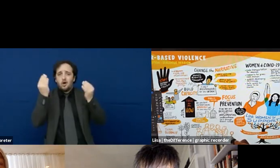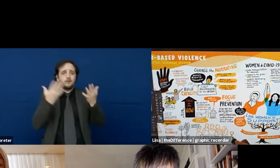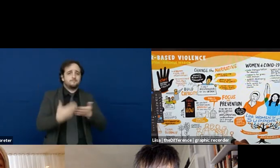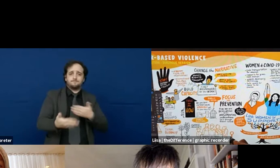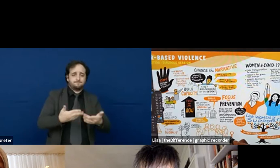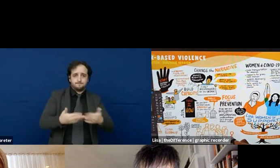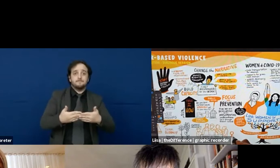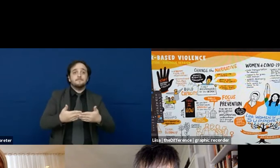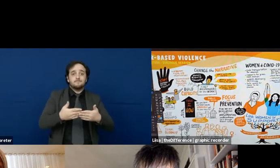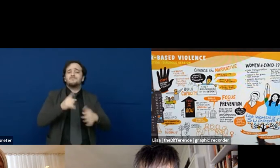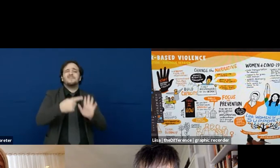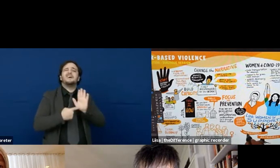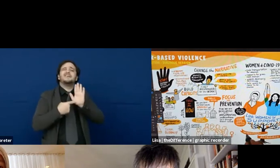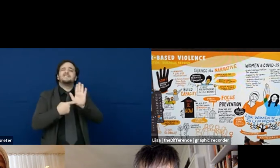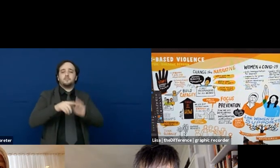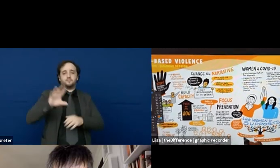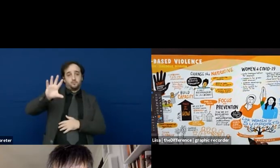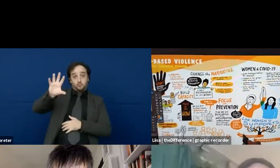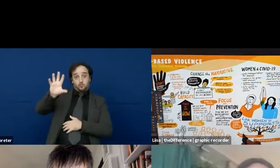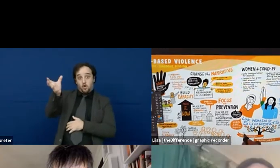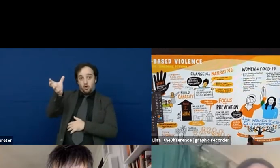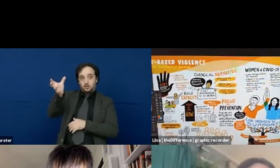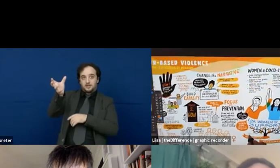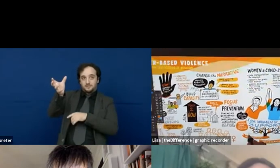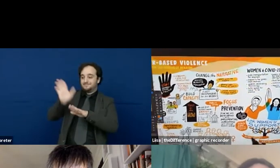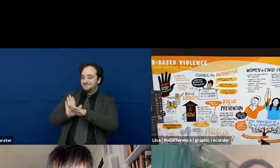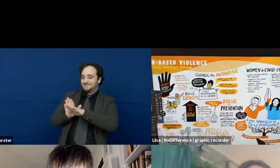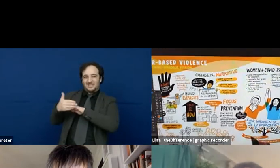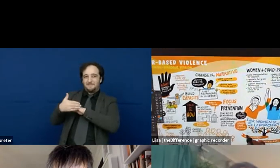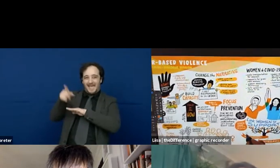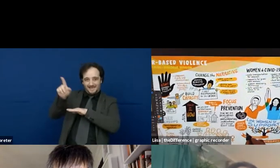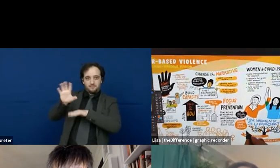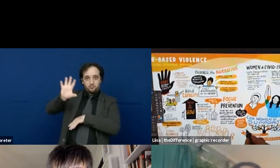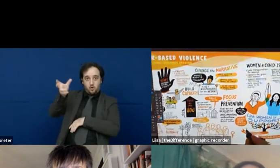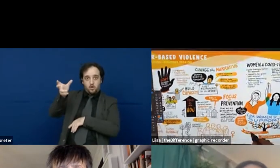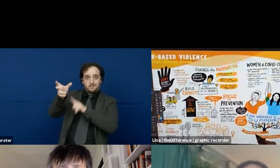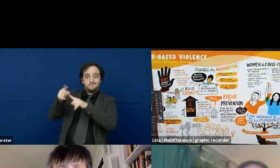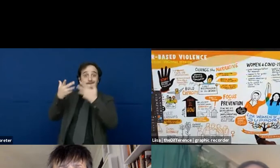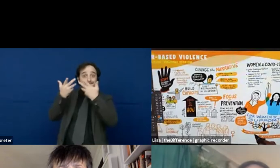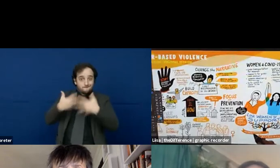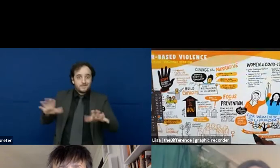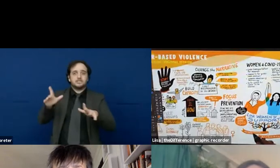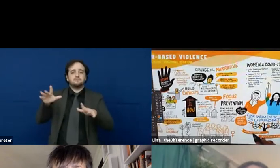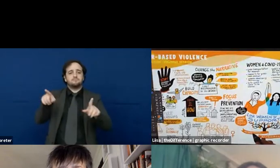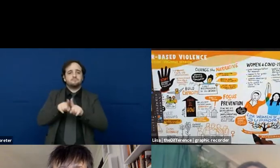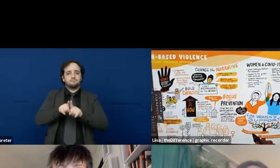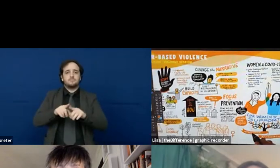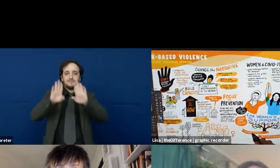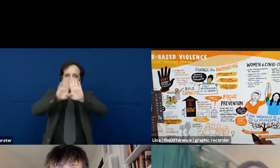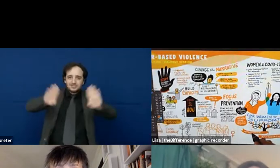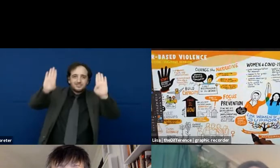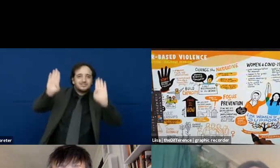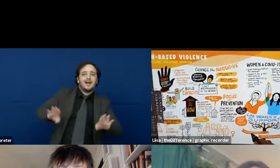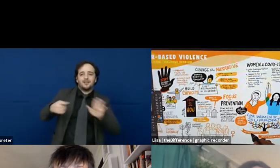some resources for also groups, especially young people, and also older women, you know, to also